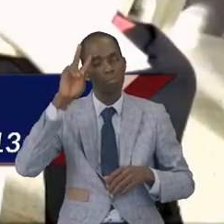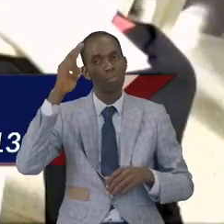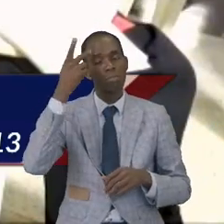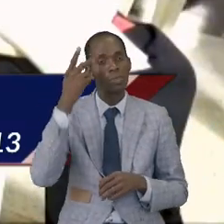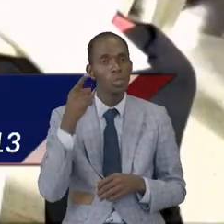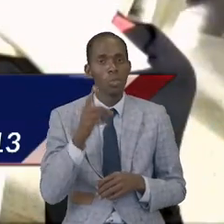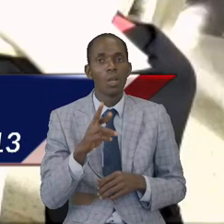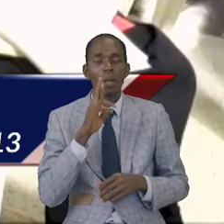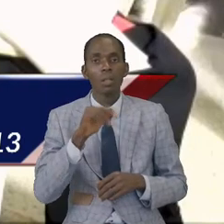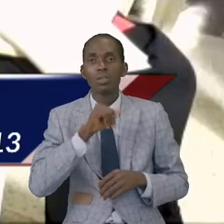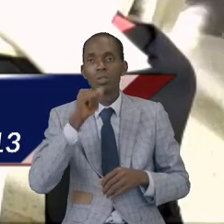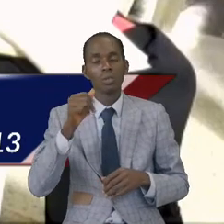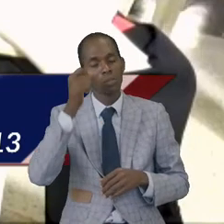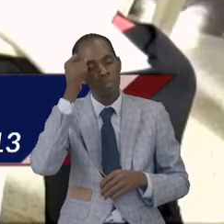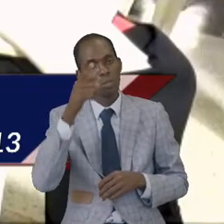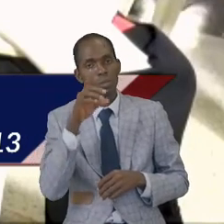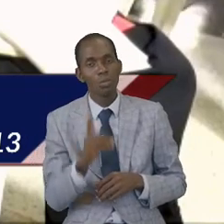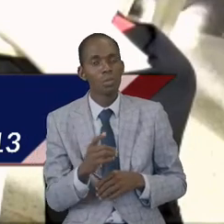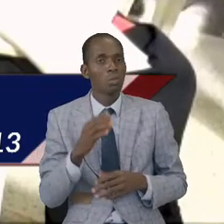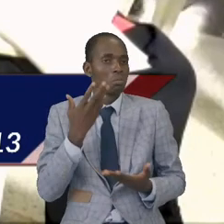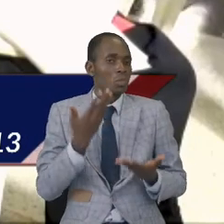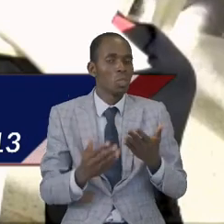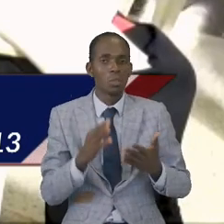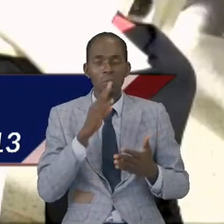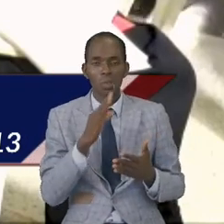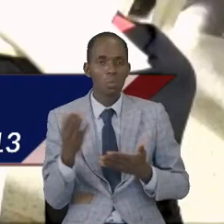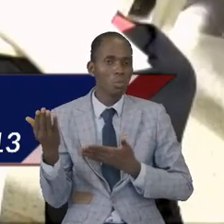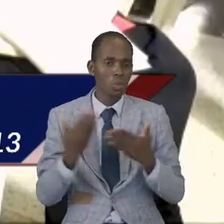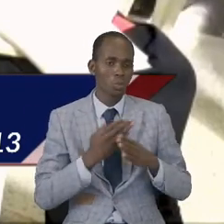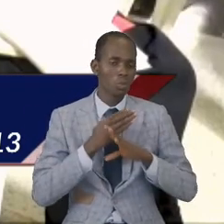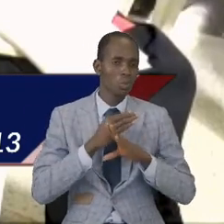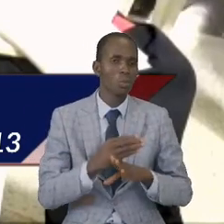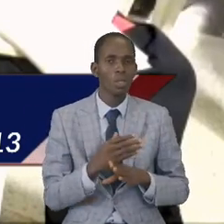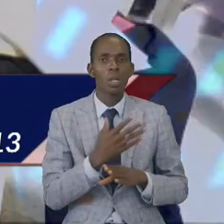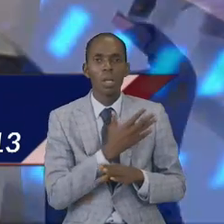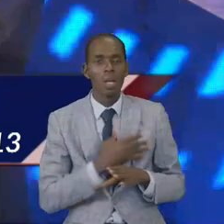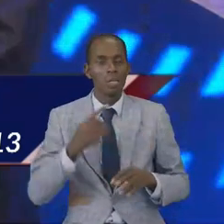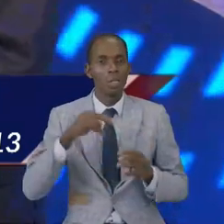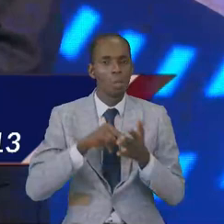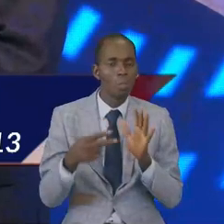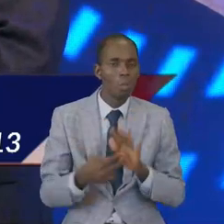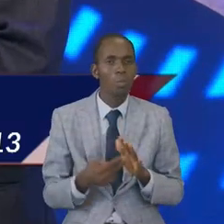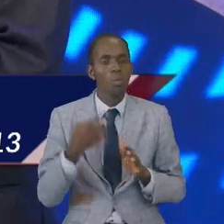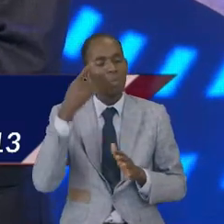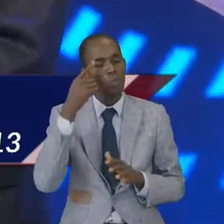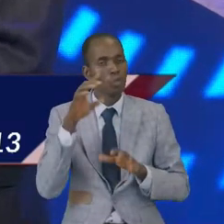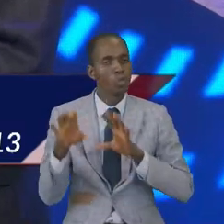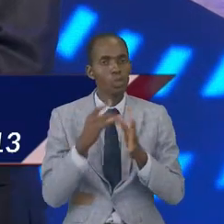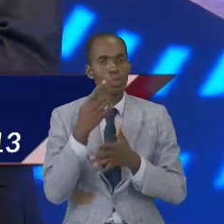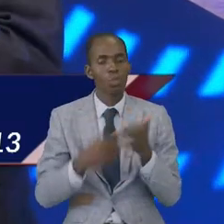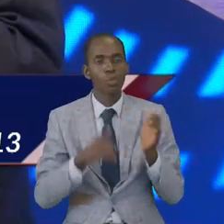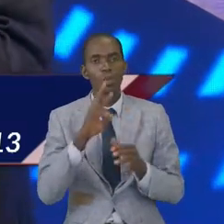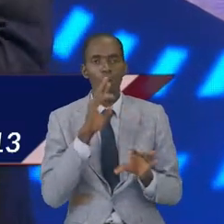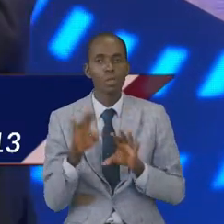you're misinterpreted, even if they misconstrue your purpose and the reason for doing what you're